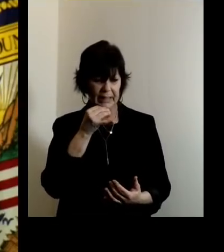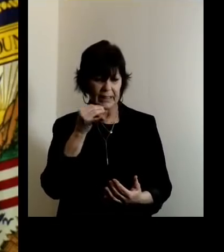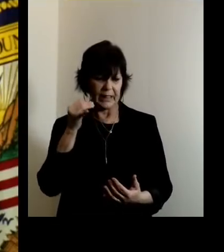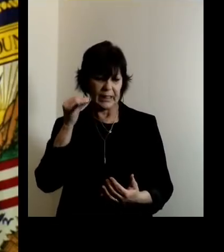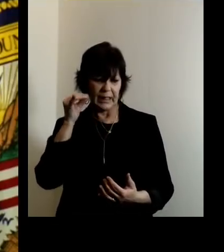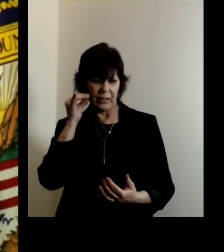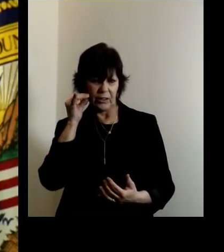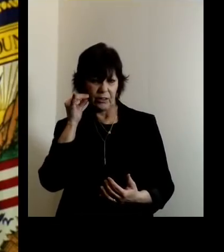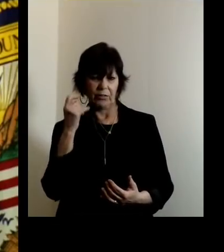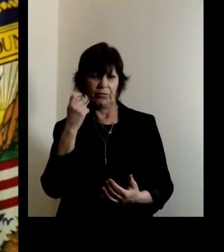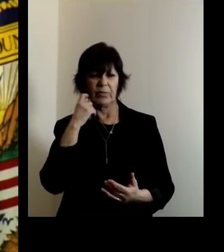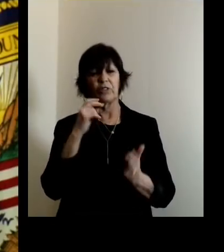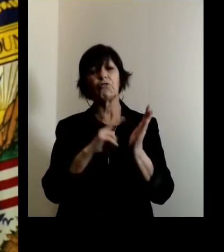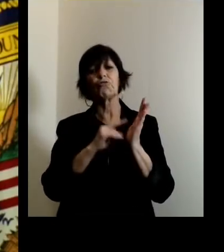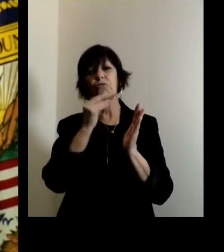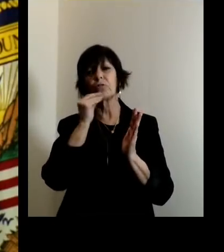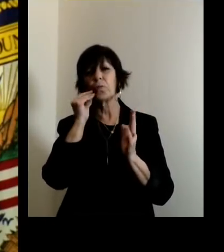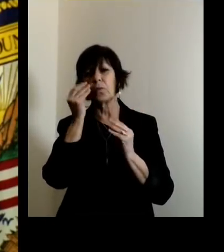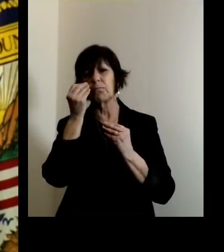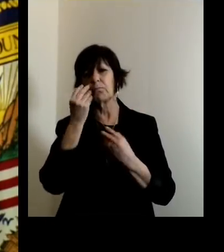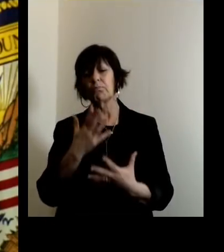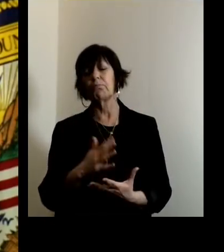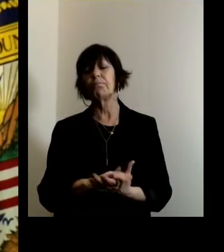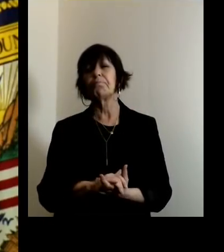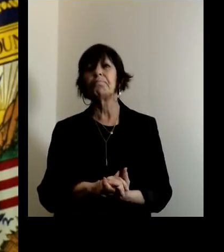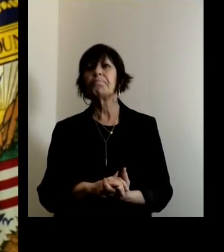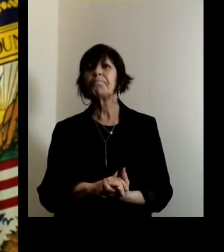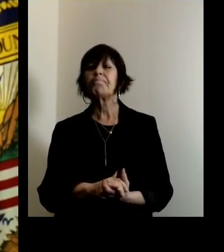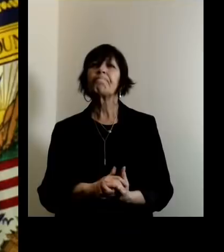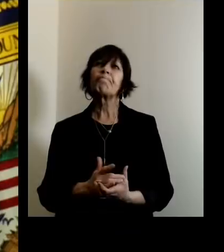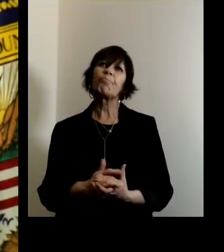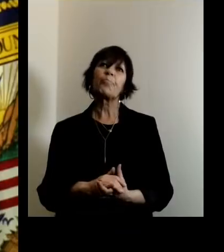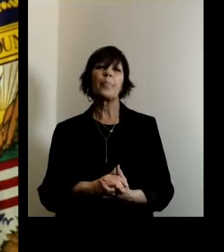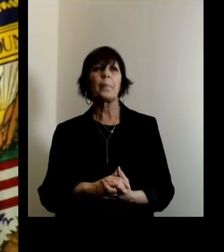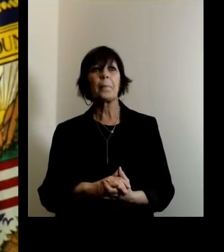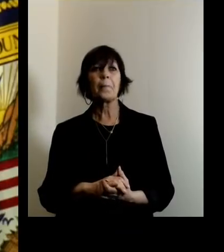most recent nursing home data. So that was released yesterday.